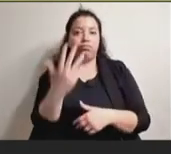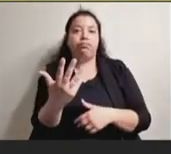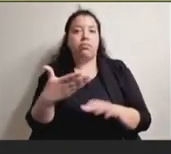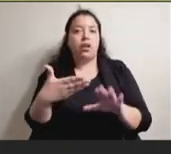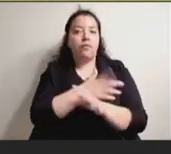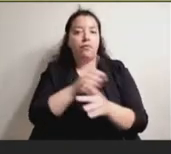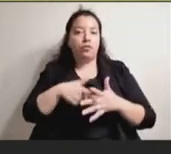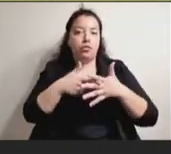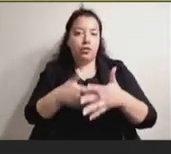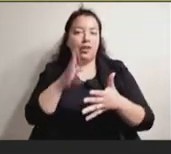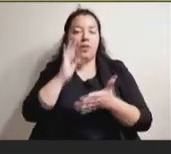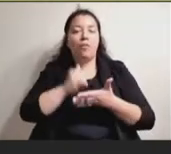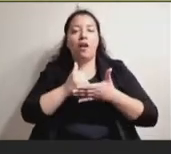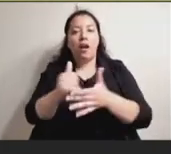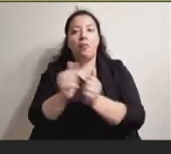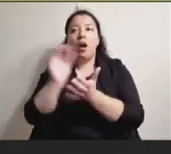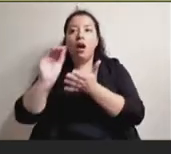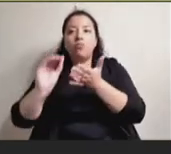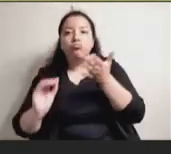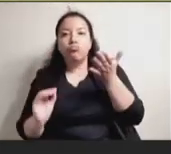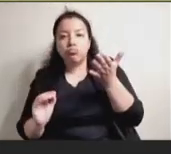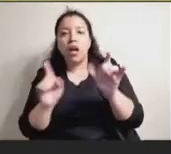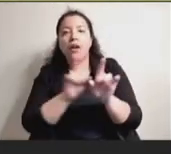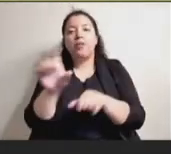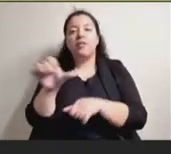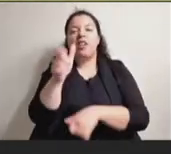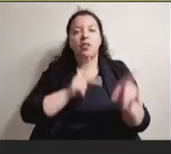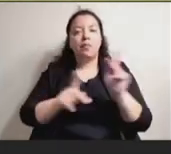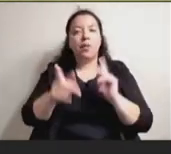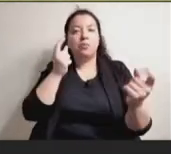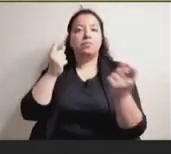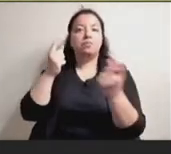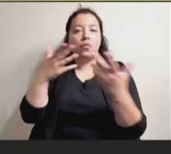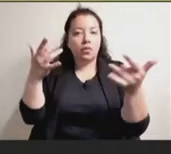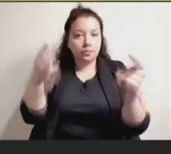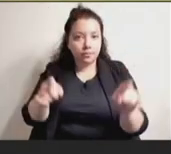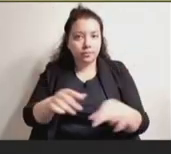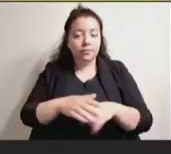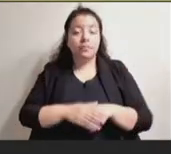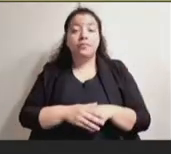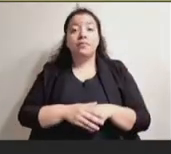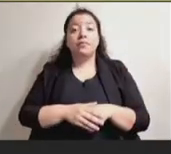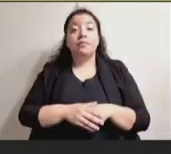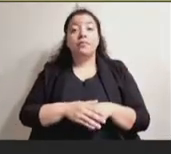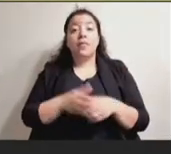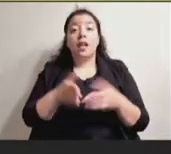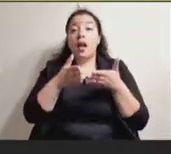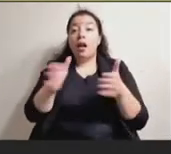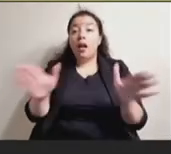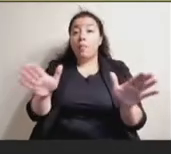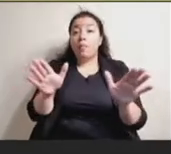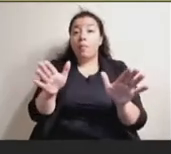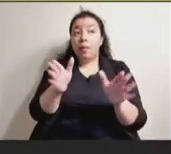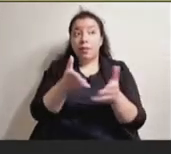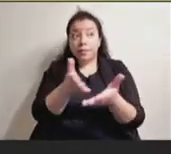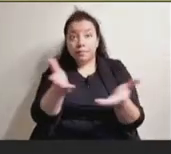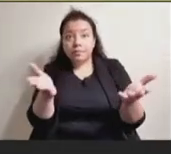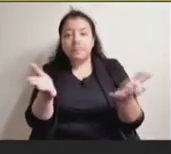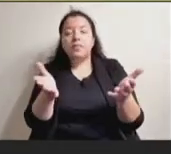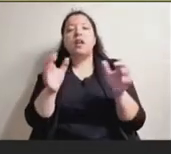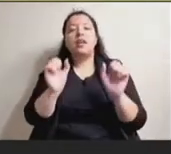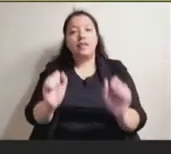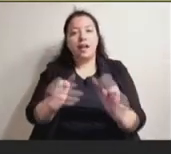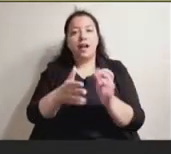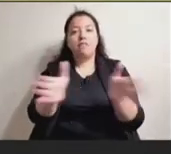note taker and others to follow along. As always, members of the public can provide a public comment by phone today at 2.15 p.m.